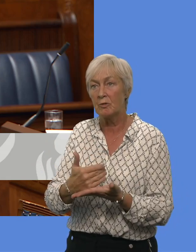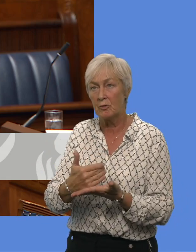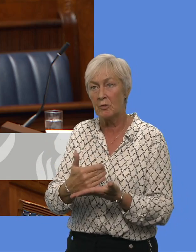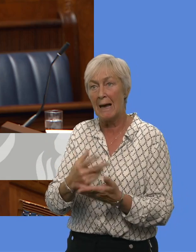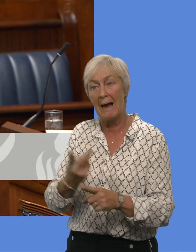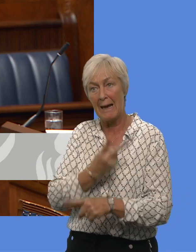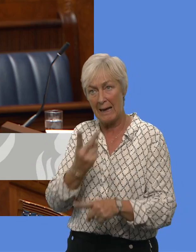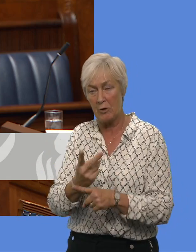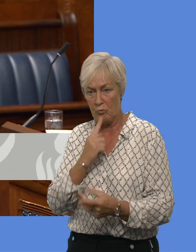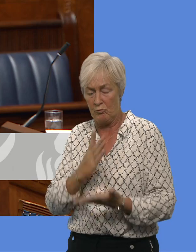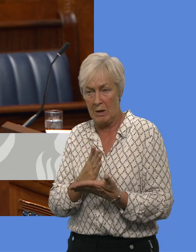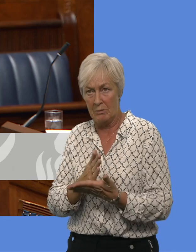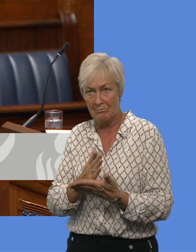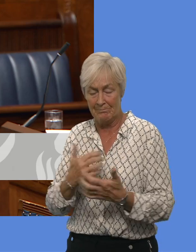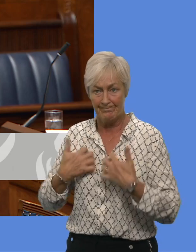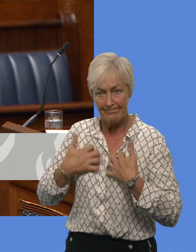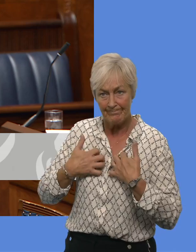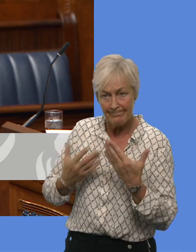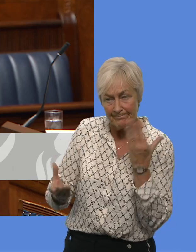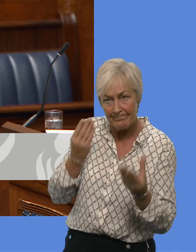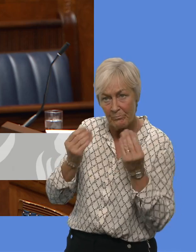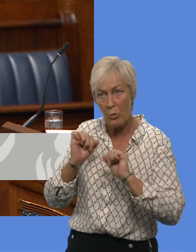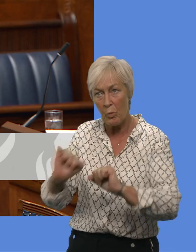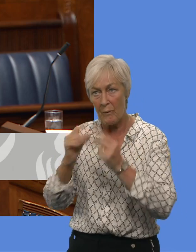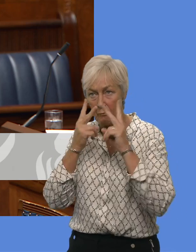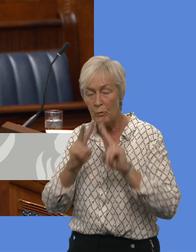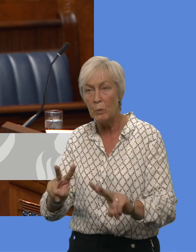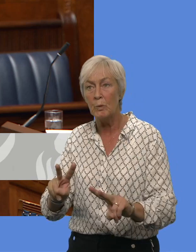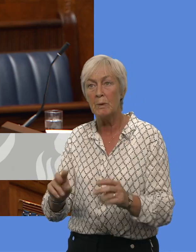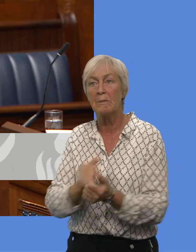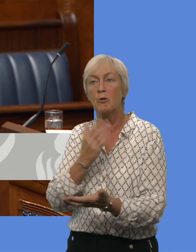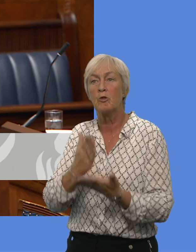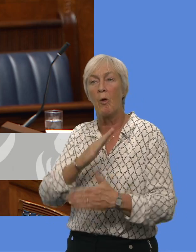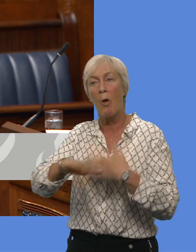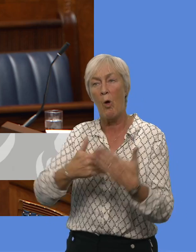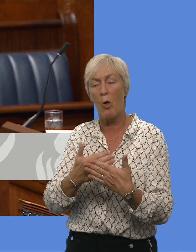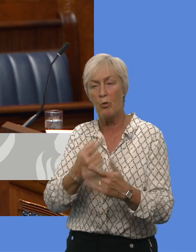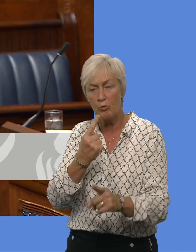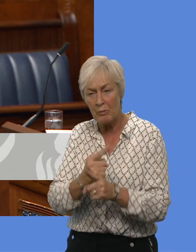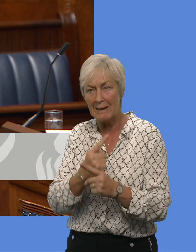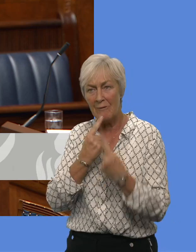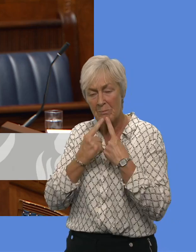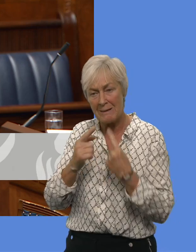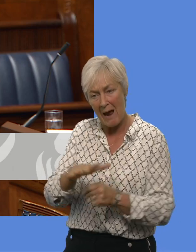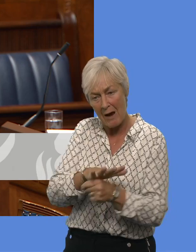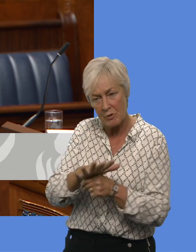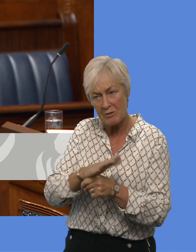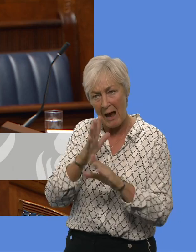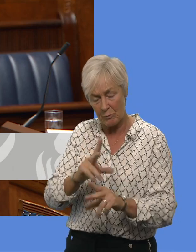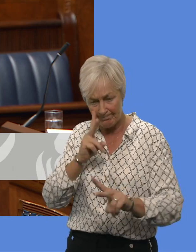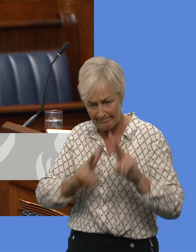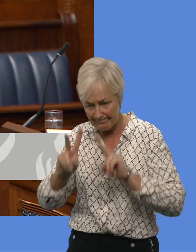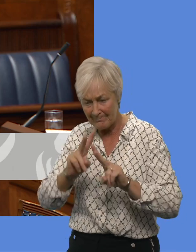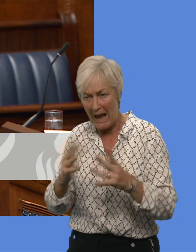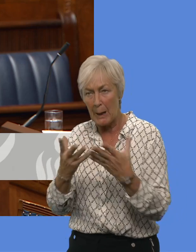being really interesting to hear views on that, and to make sure that we have been looking at all of the relevant areas that we ought to, and if there's